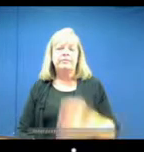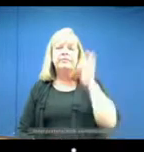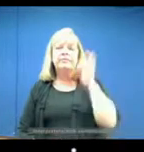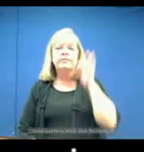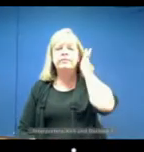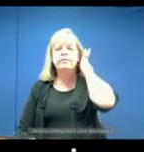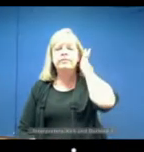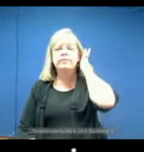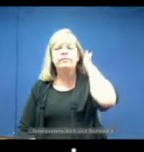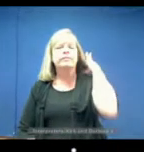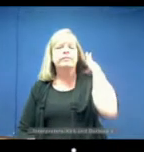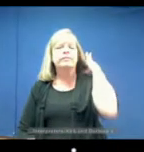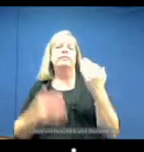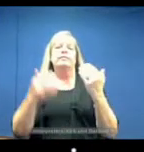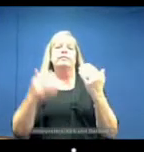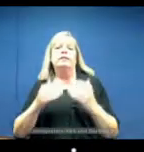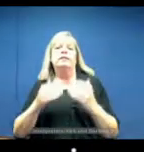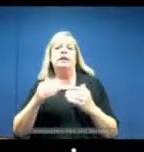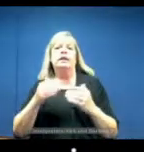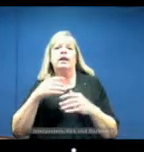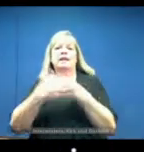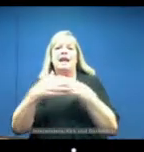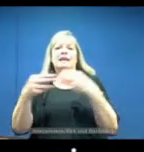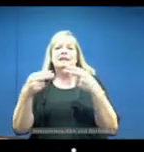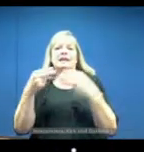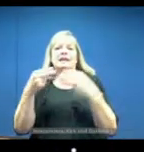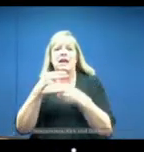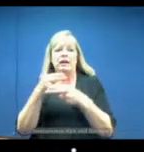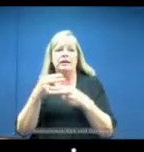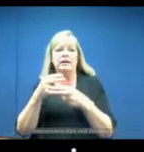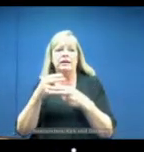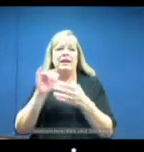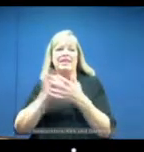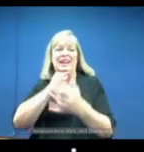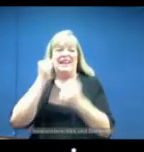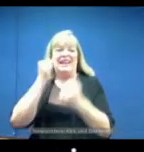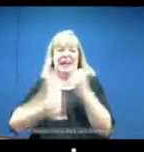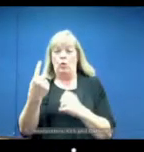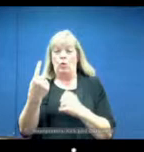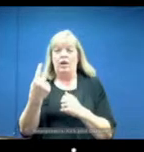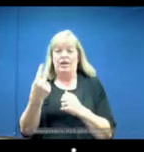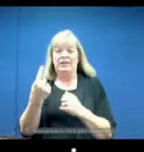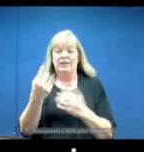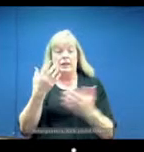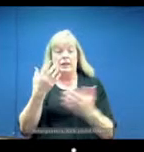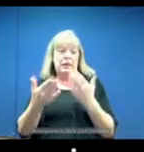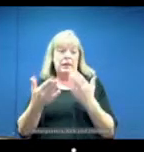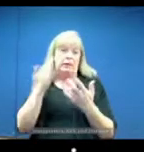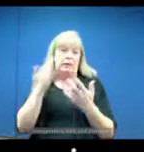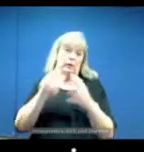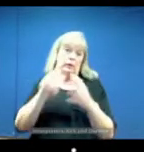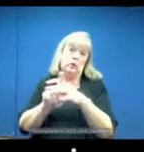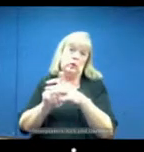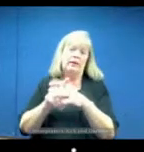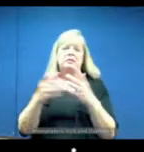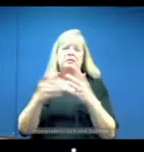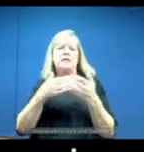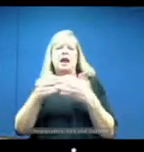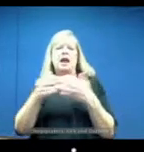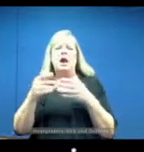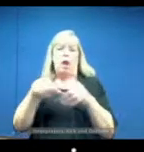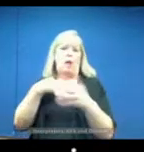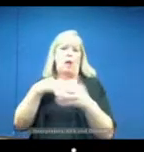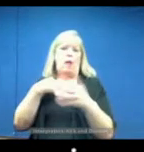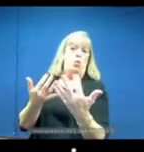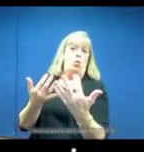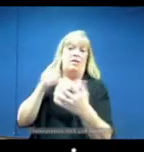Now, my next slide is our final slide, and it might come up. And while it does come up, I will check and see if there are